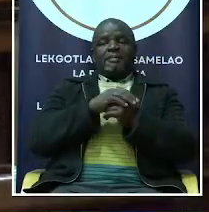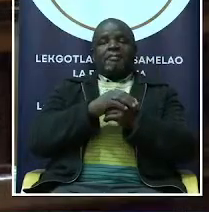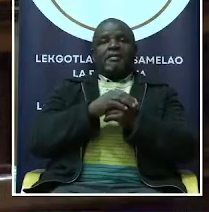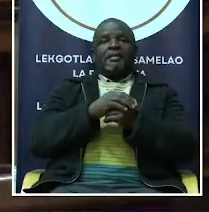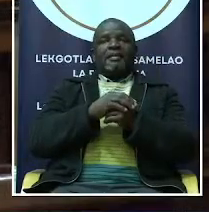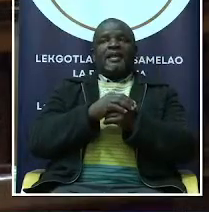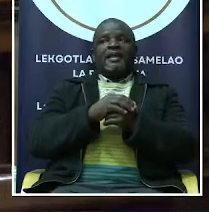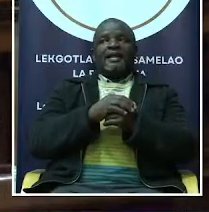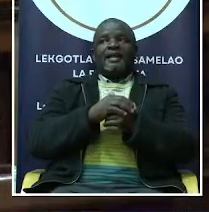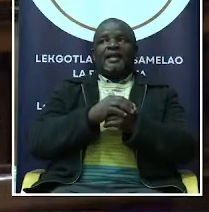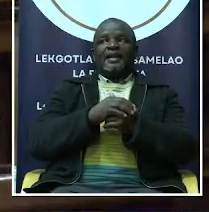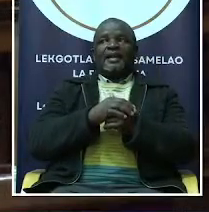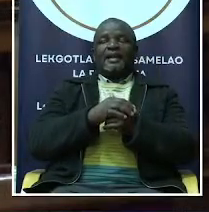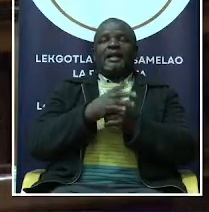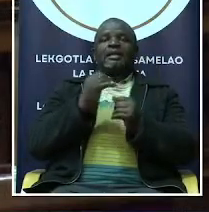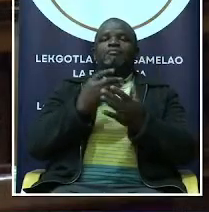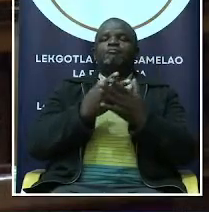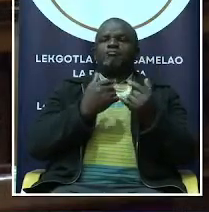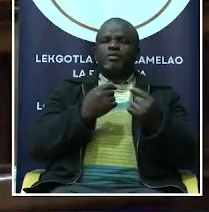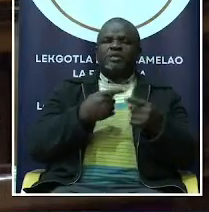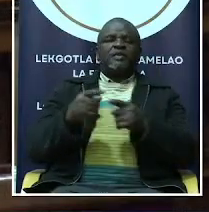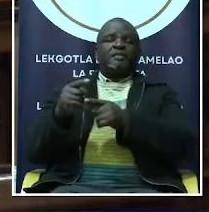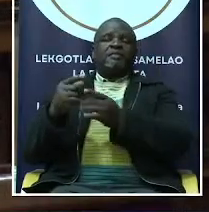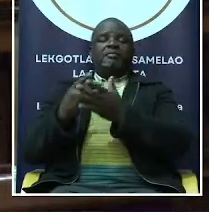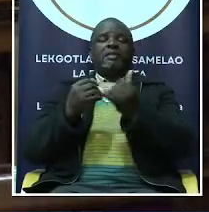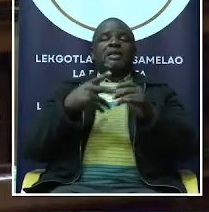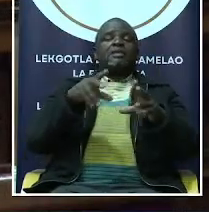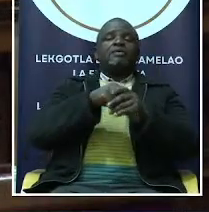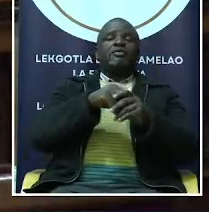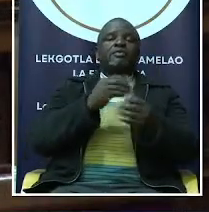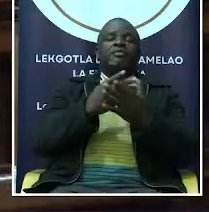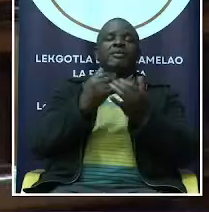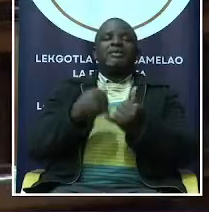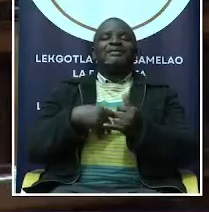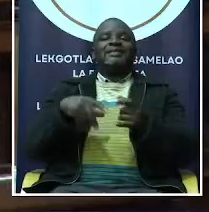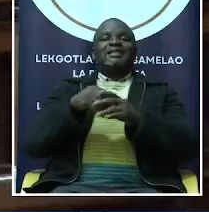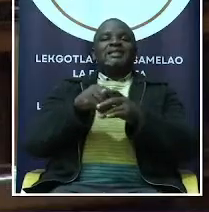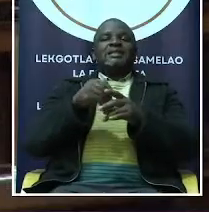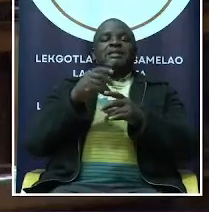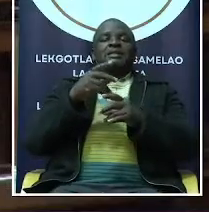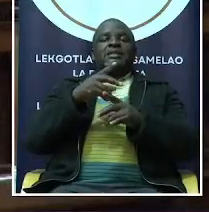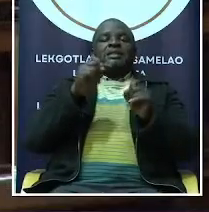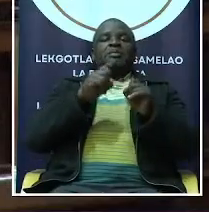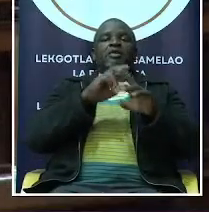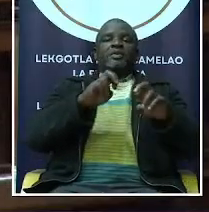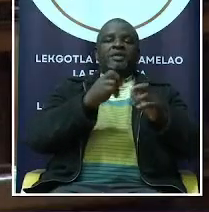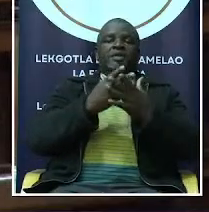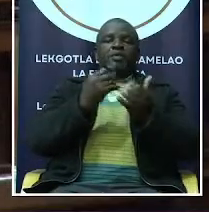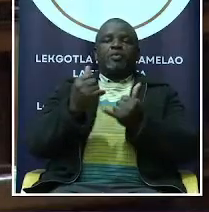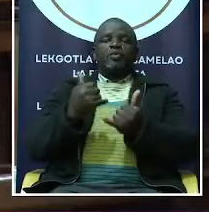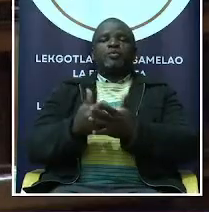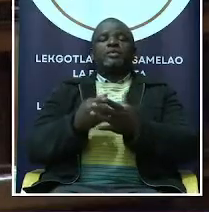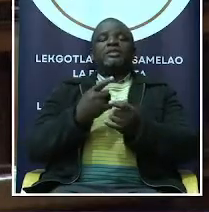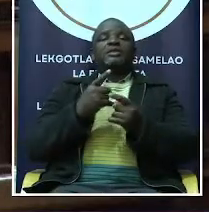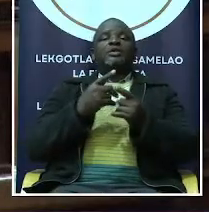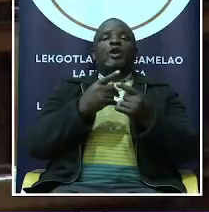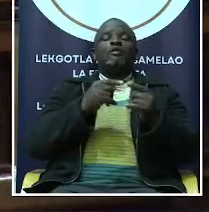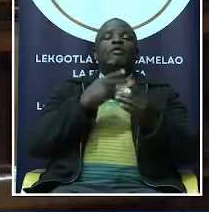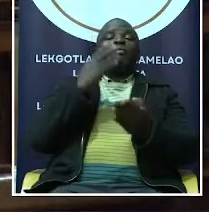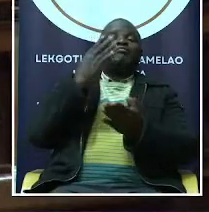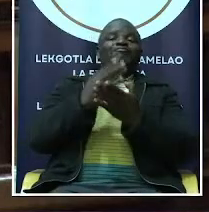multigenius, must elevate indigenous language and medium instruction, research and intellectual discourse,